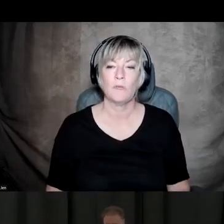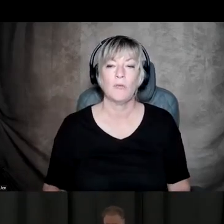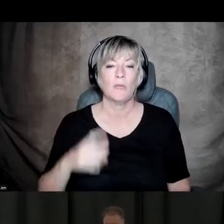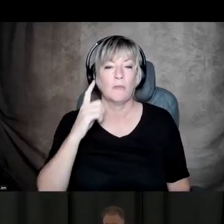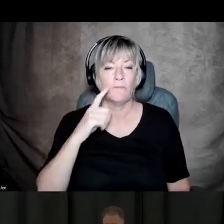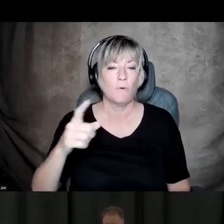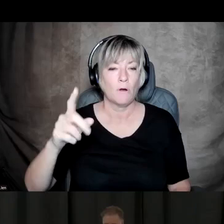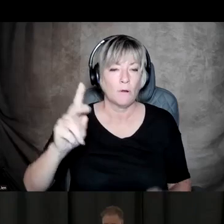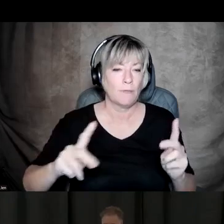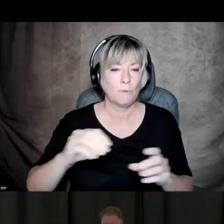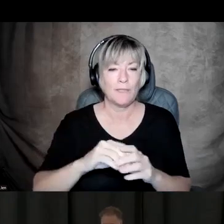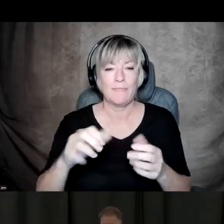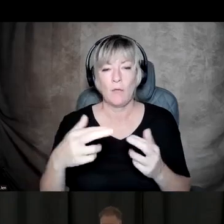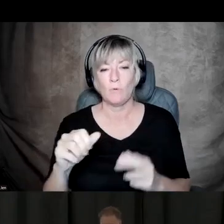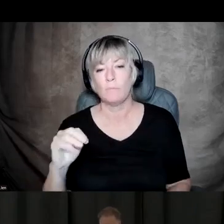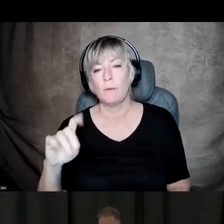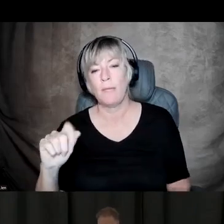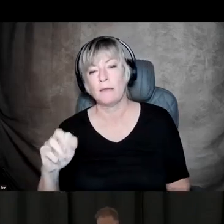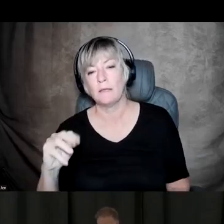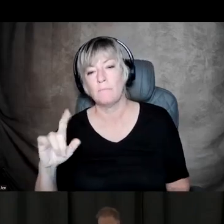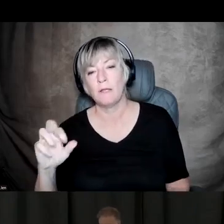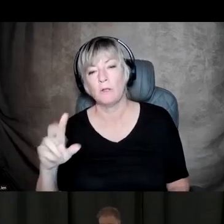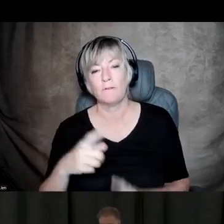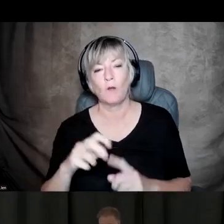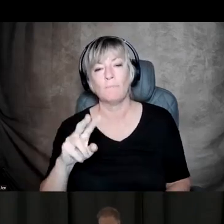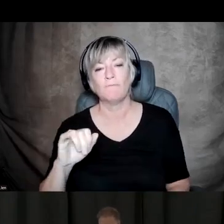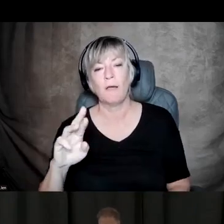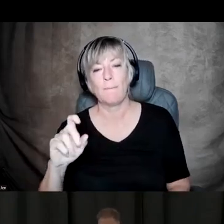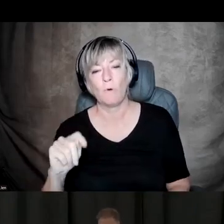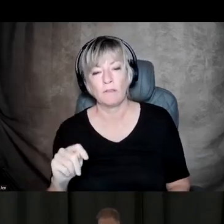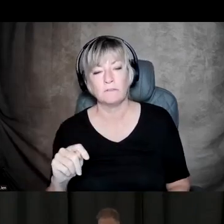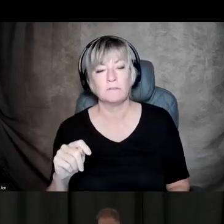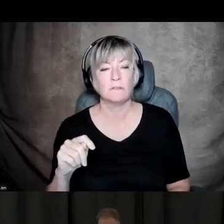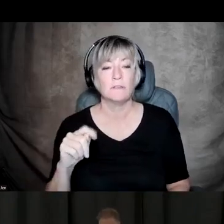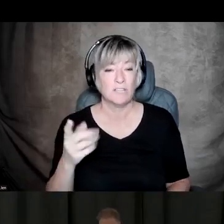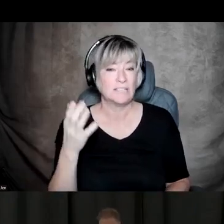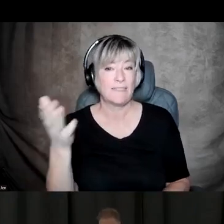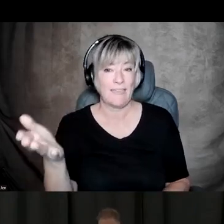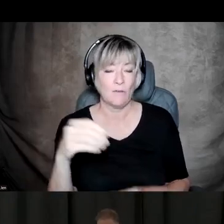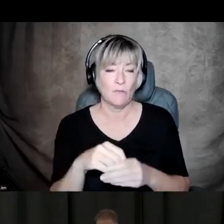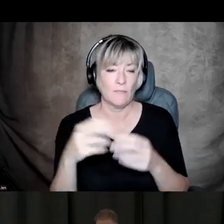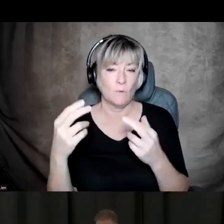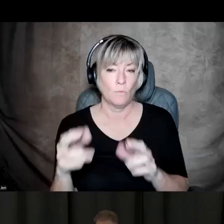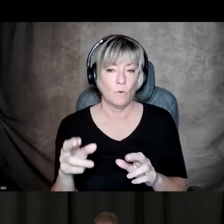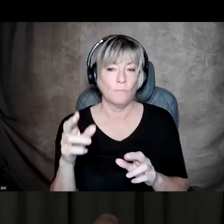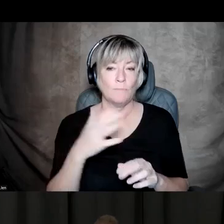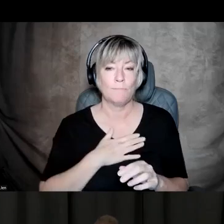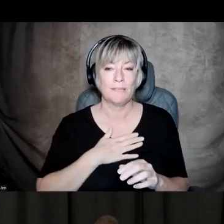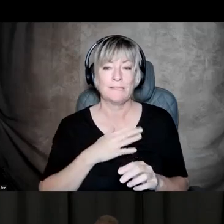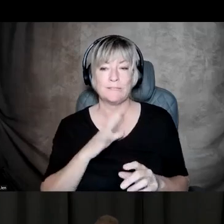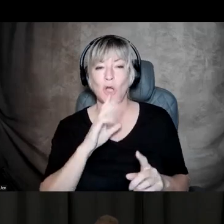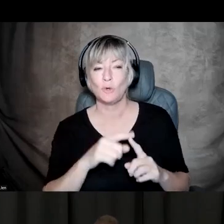in that room, Amanda Miller from Vibrant's Crisis Continuum Department is there in that room, and please do speak to